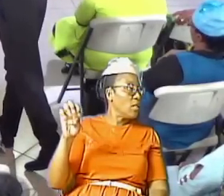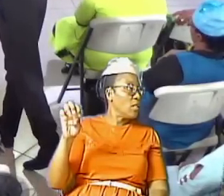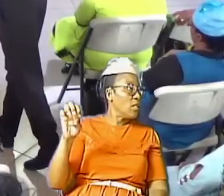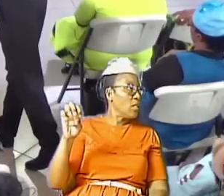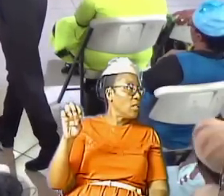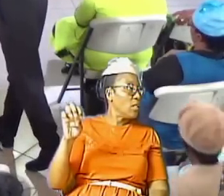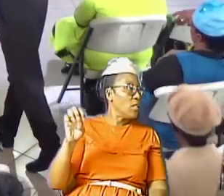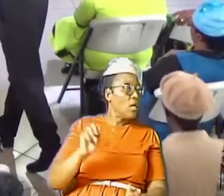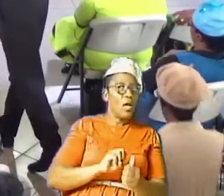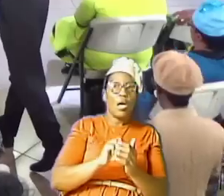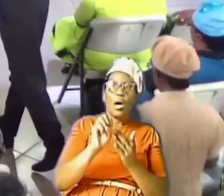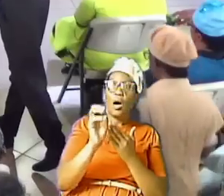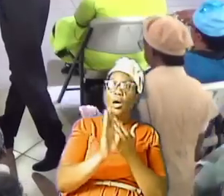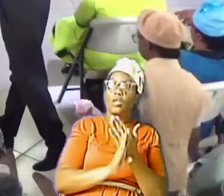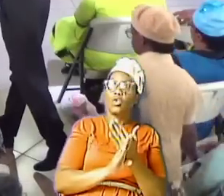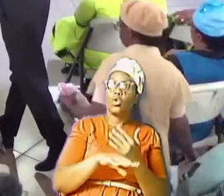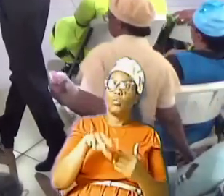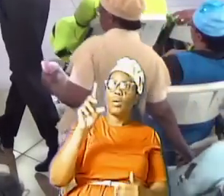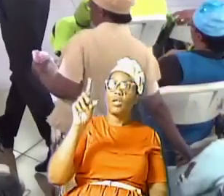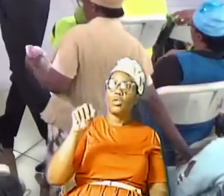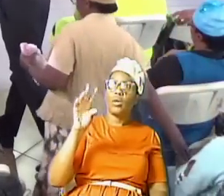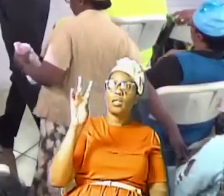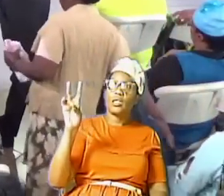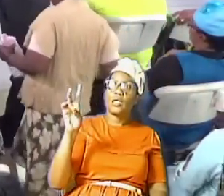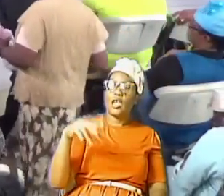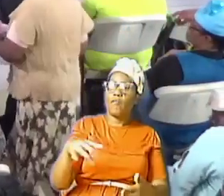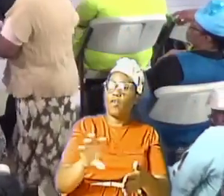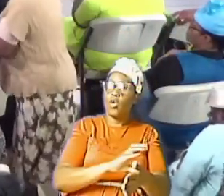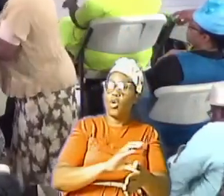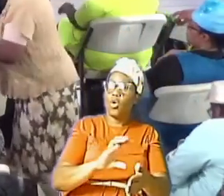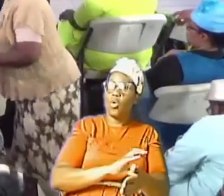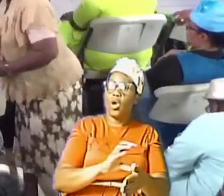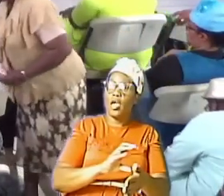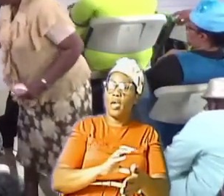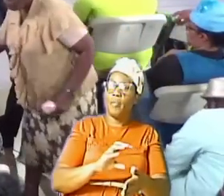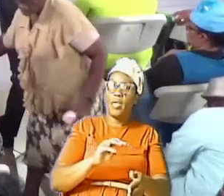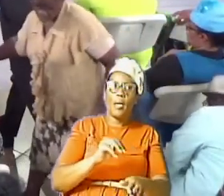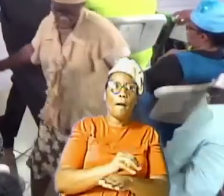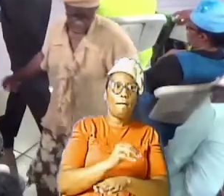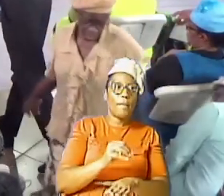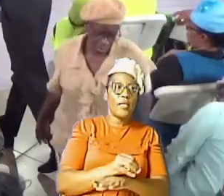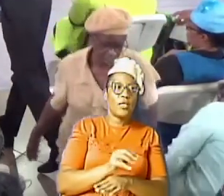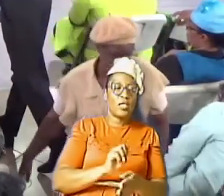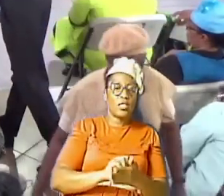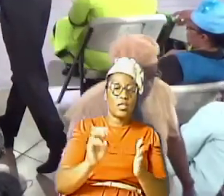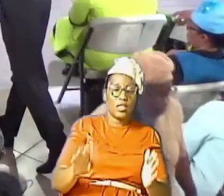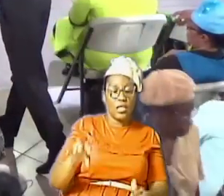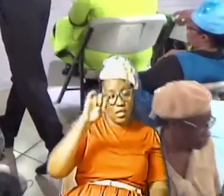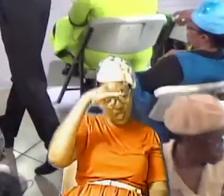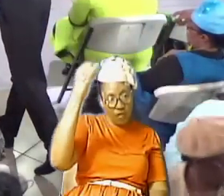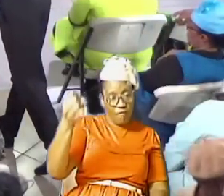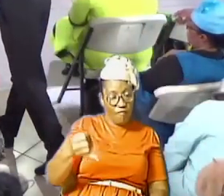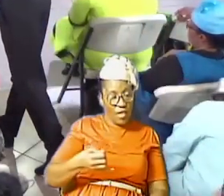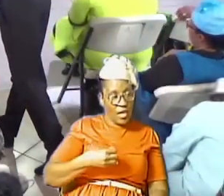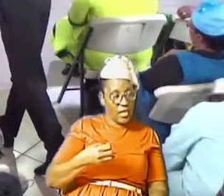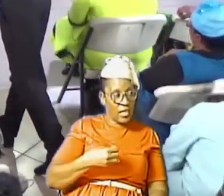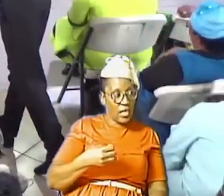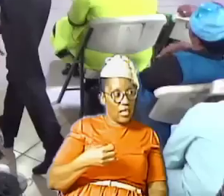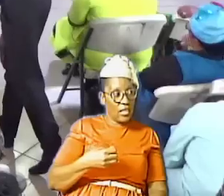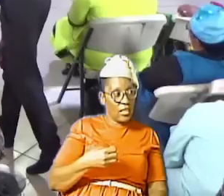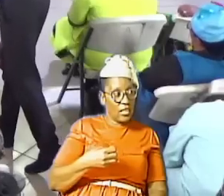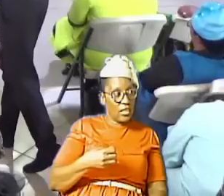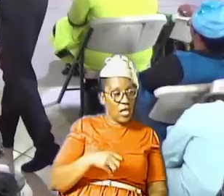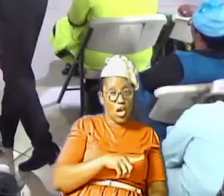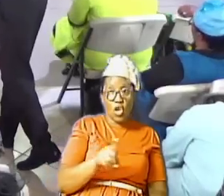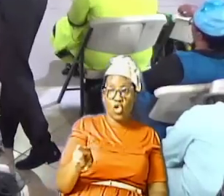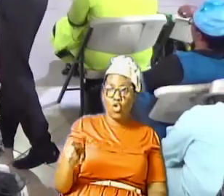7 p.m. The choir will be ministering and the saints are invited. Further details